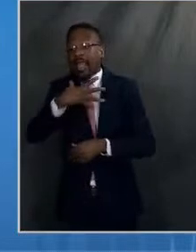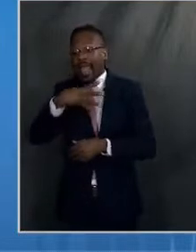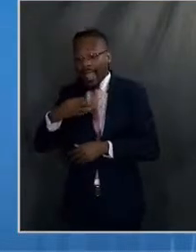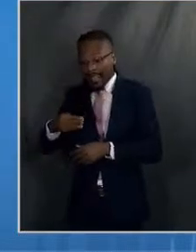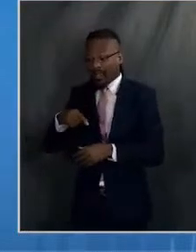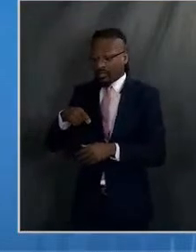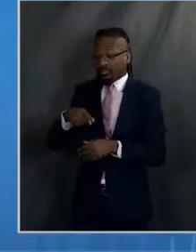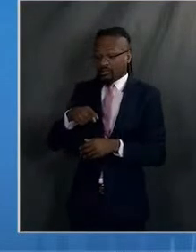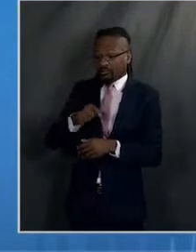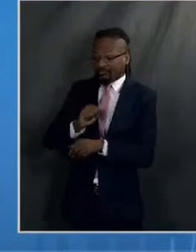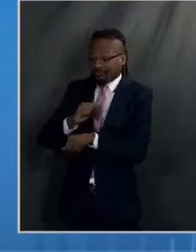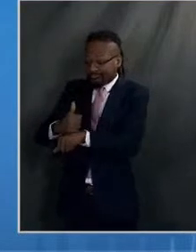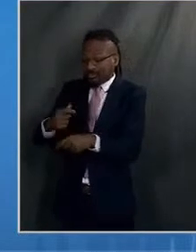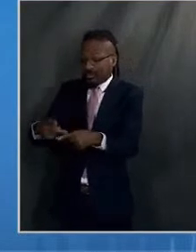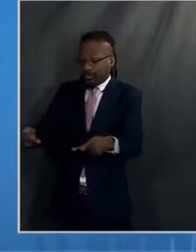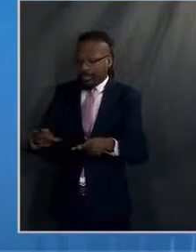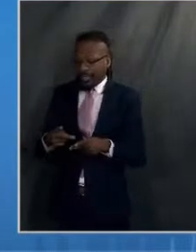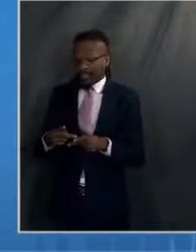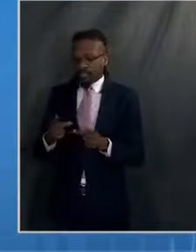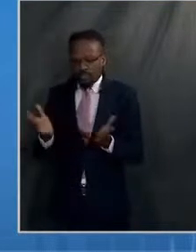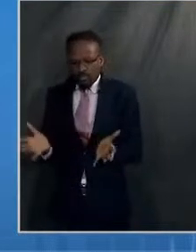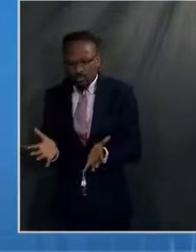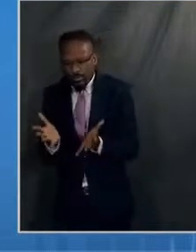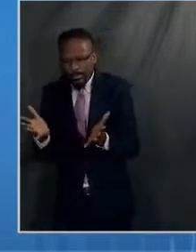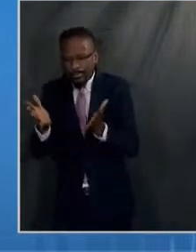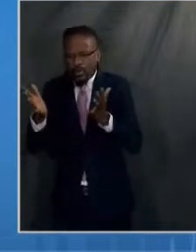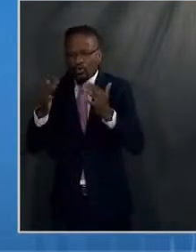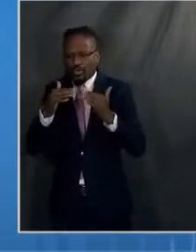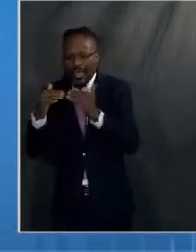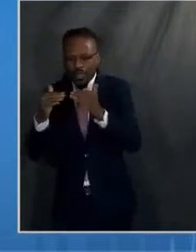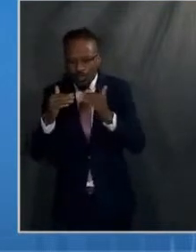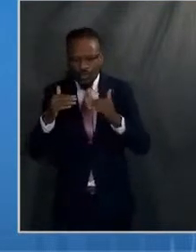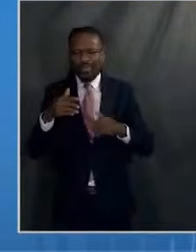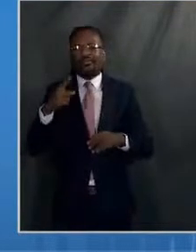equity, deploying CDC's Social Vulnerability Index.